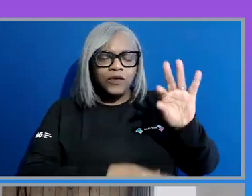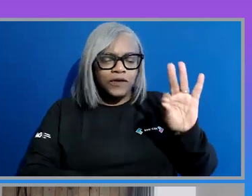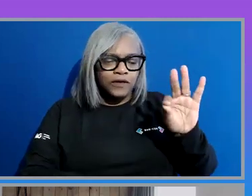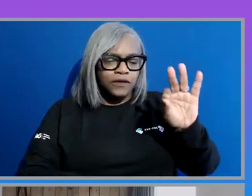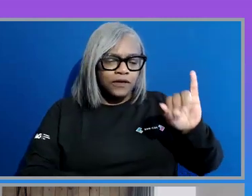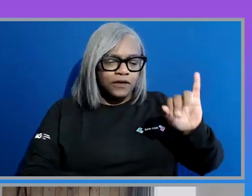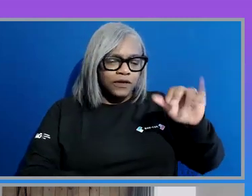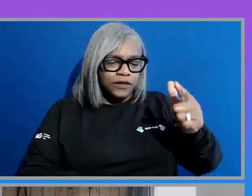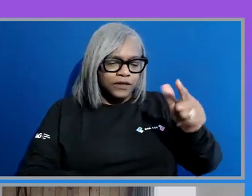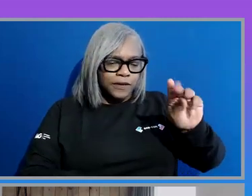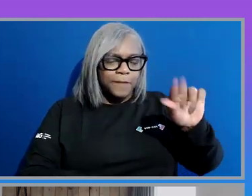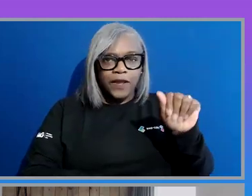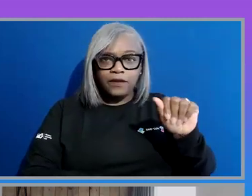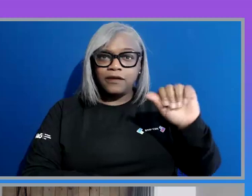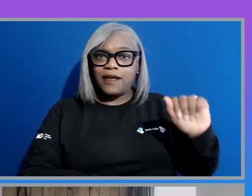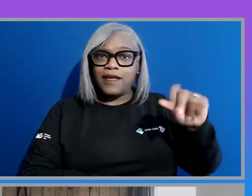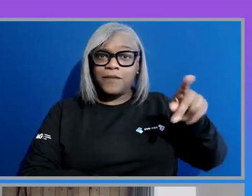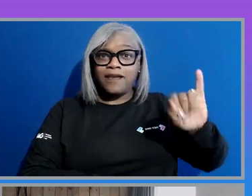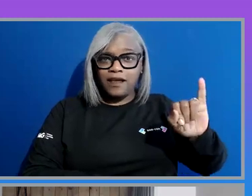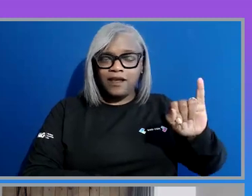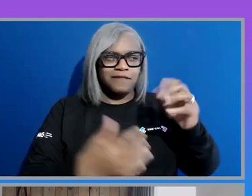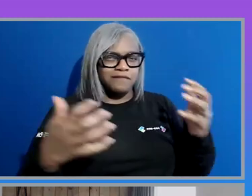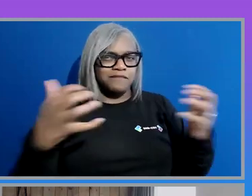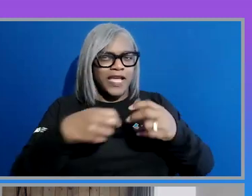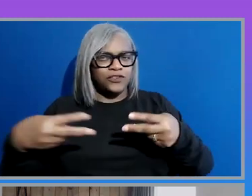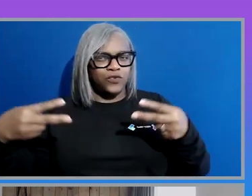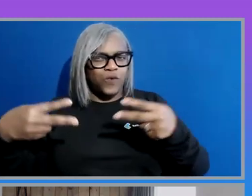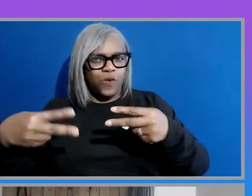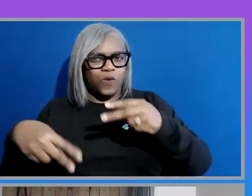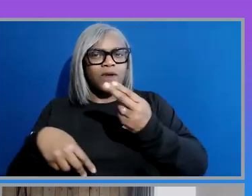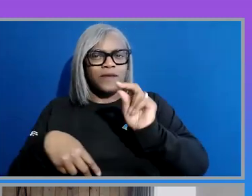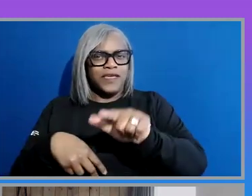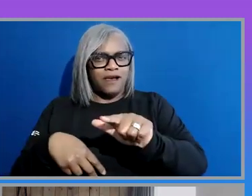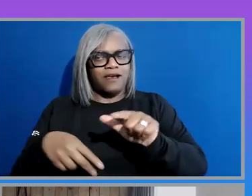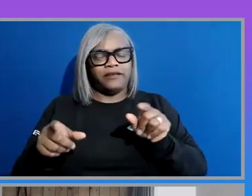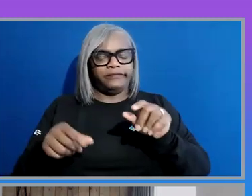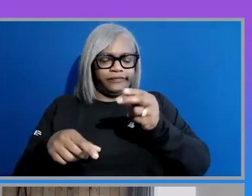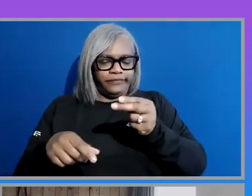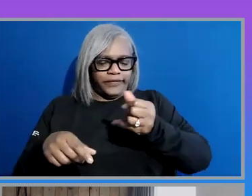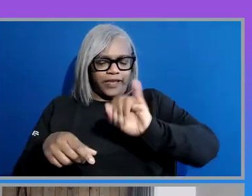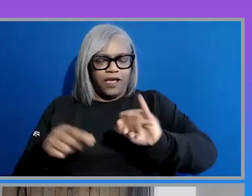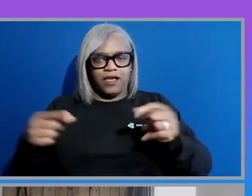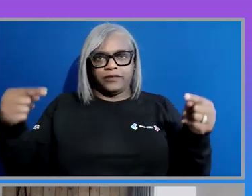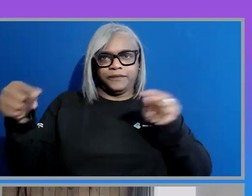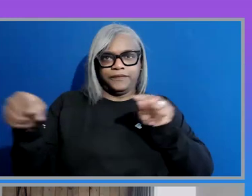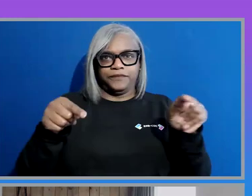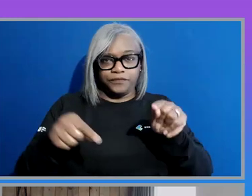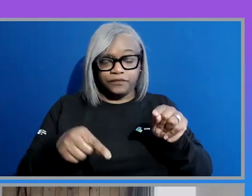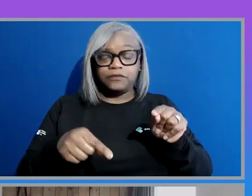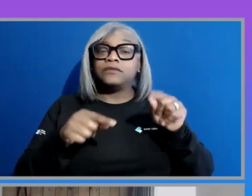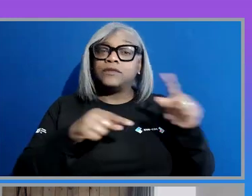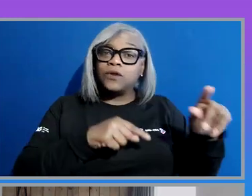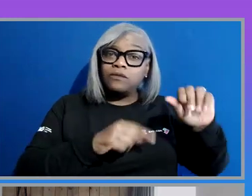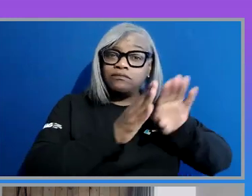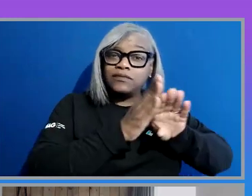API. And this, to me, is clutch because it reduces that gap between designers and engineers